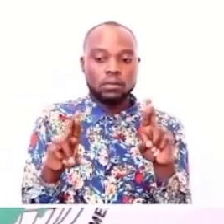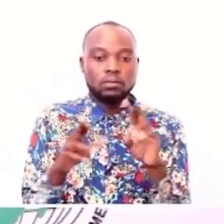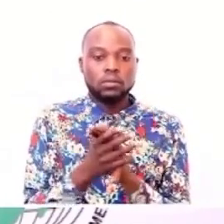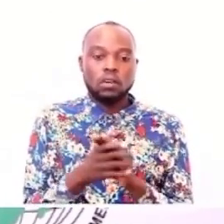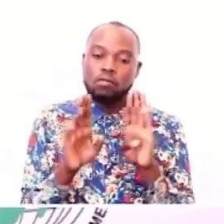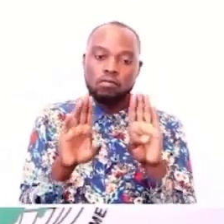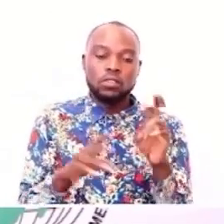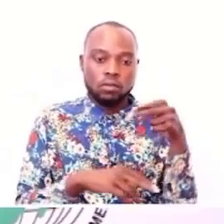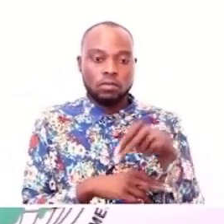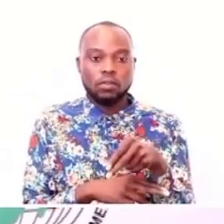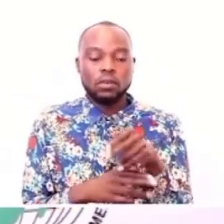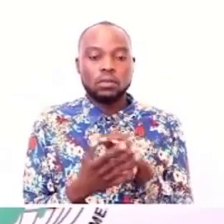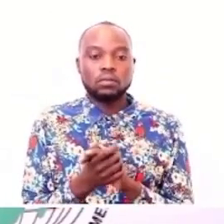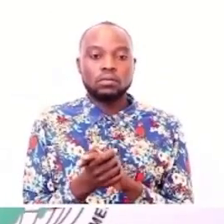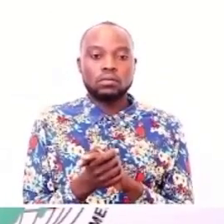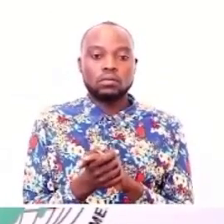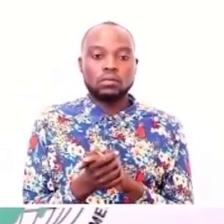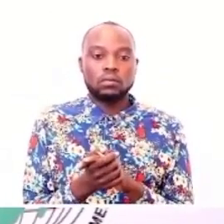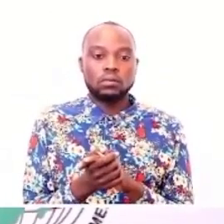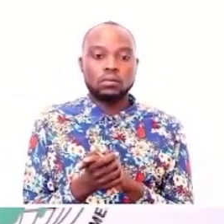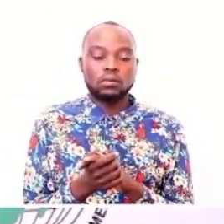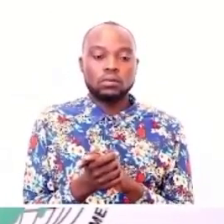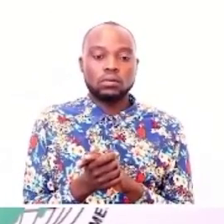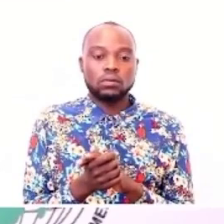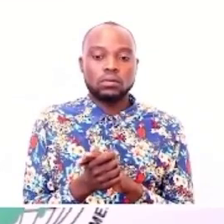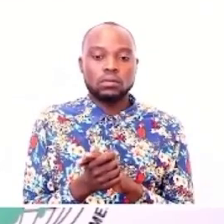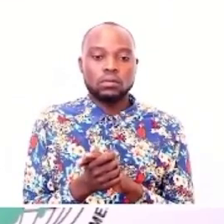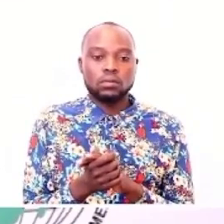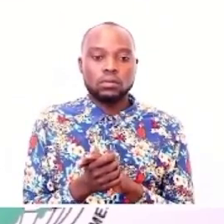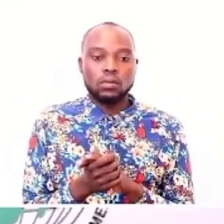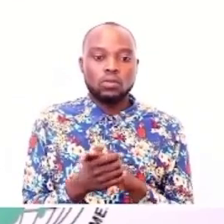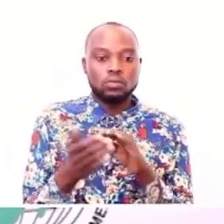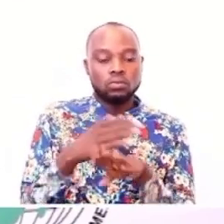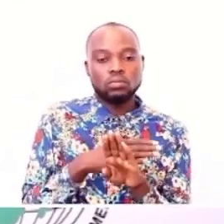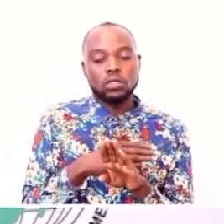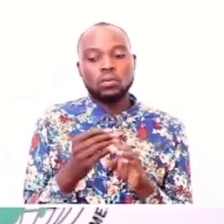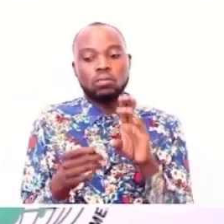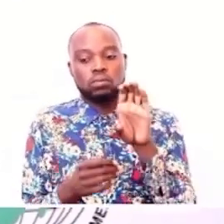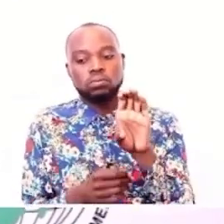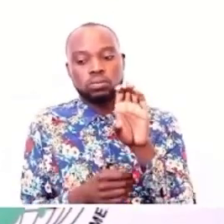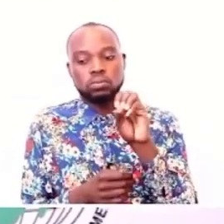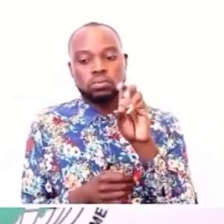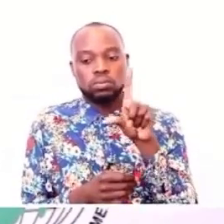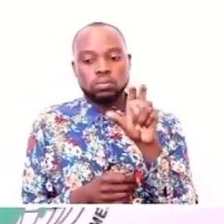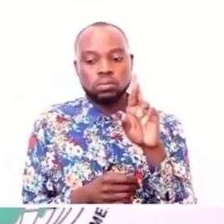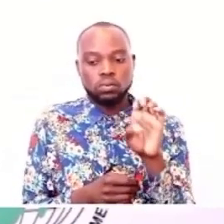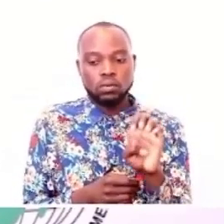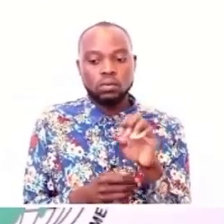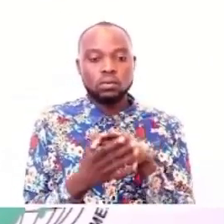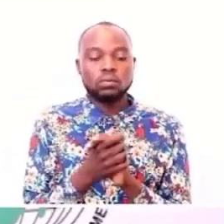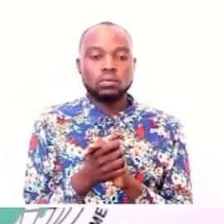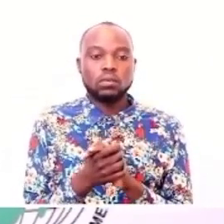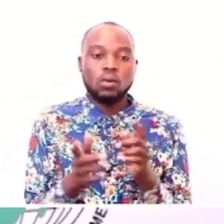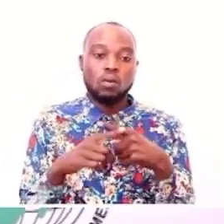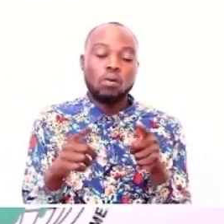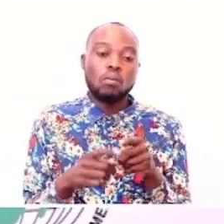fuels again, heavy tripling and quadrupling the imports of coal and so on. But are we supposed